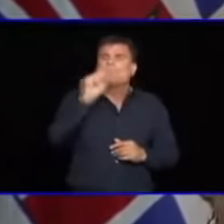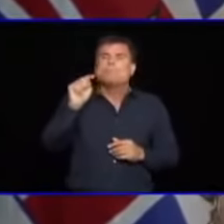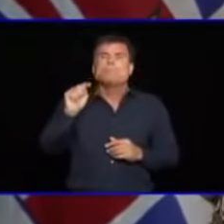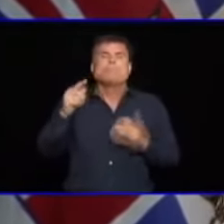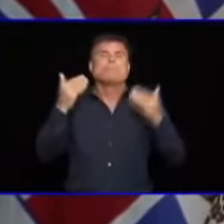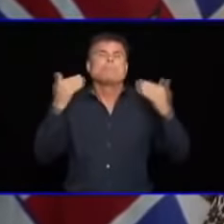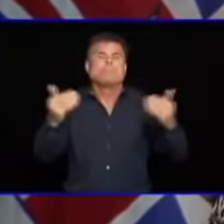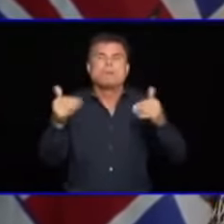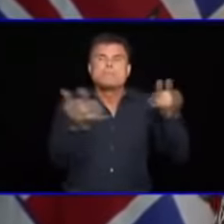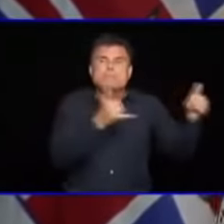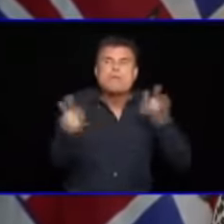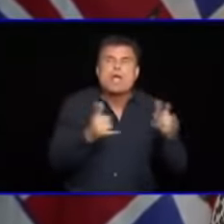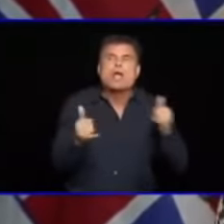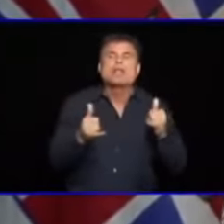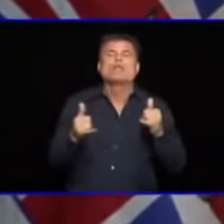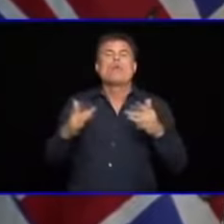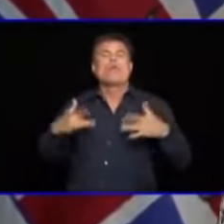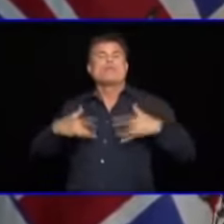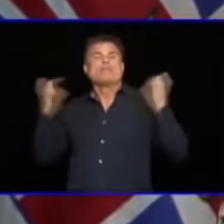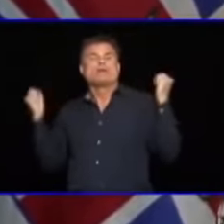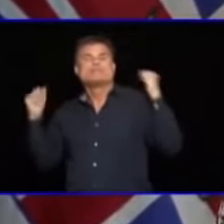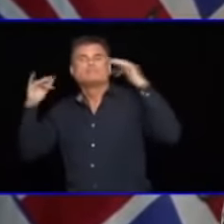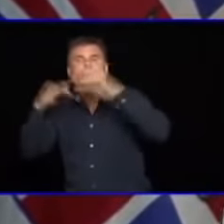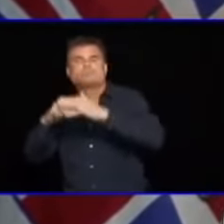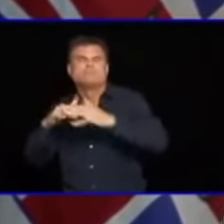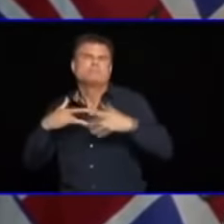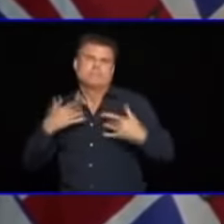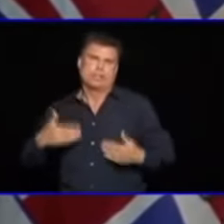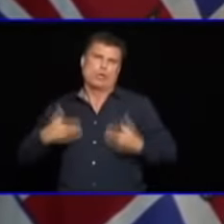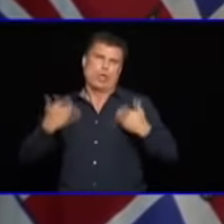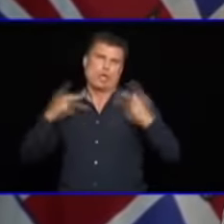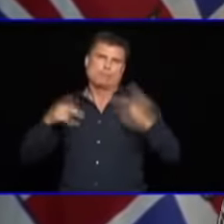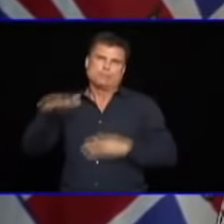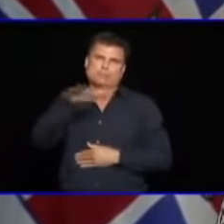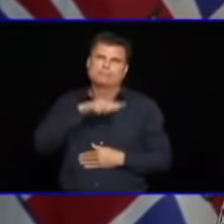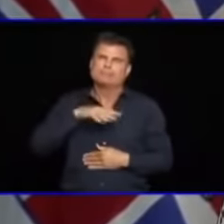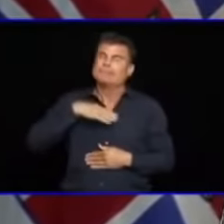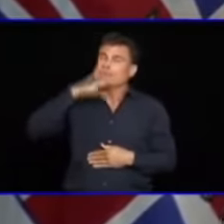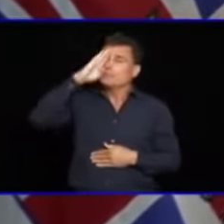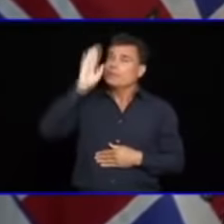we recognize that that is an important part of one's life when you're young.